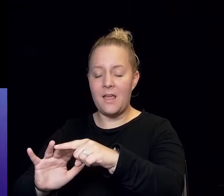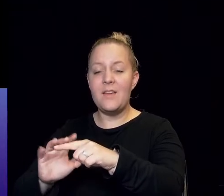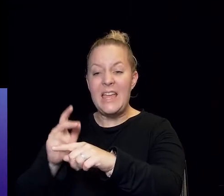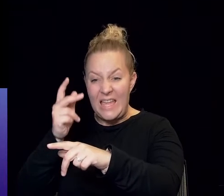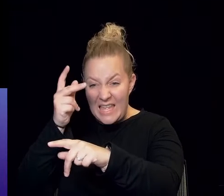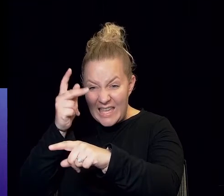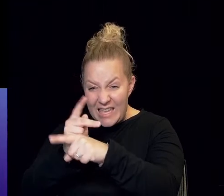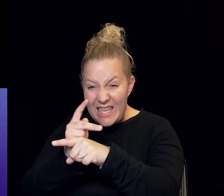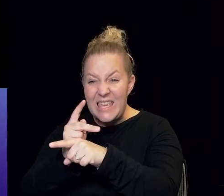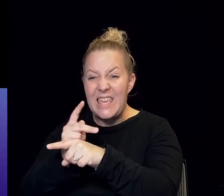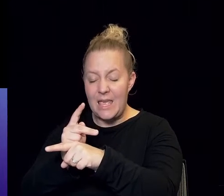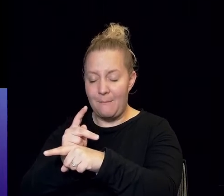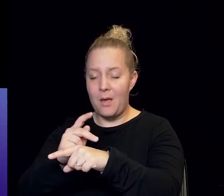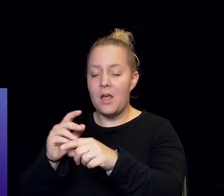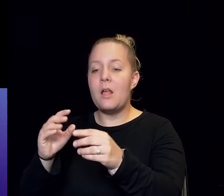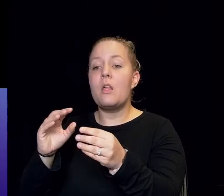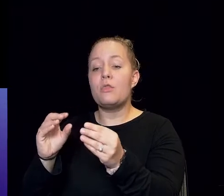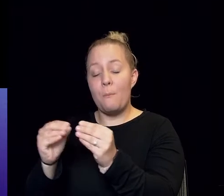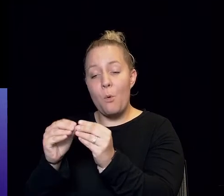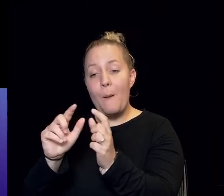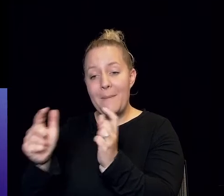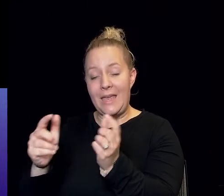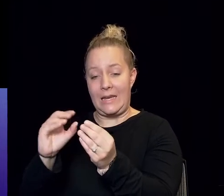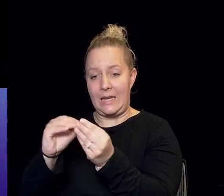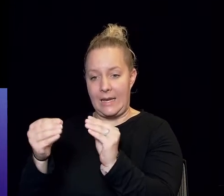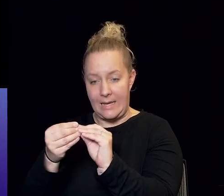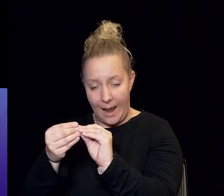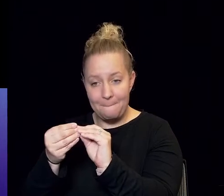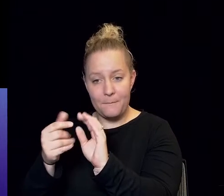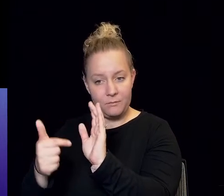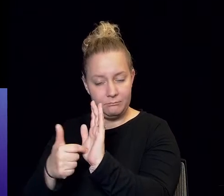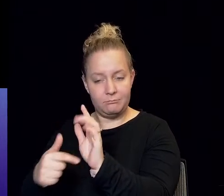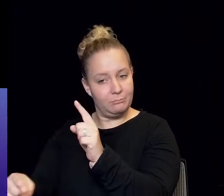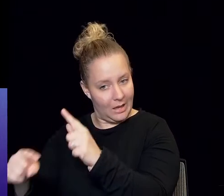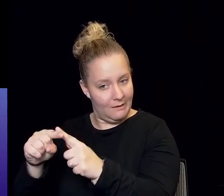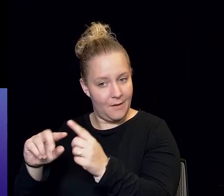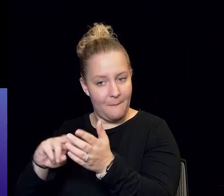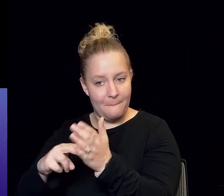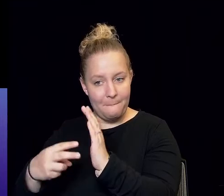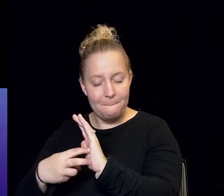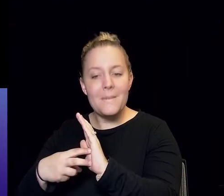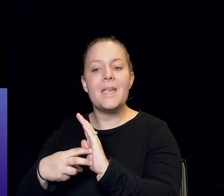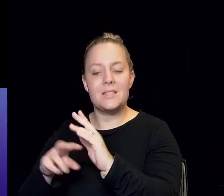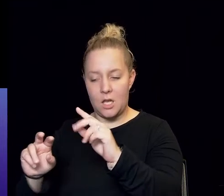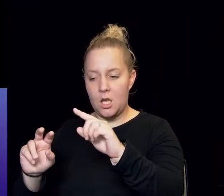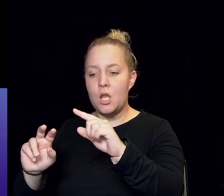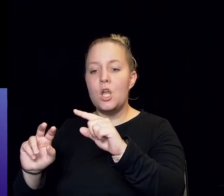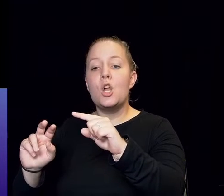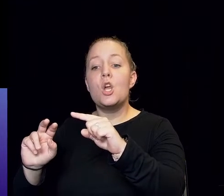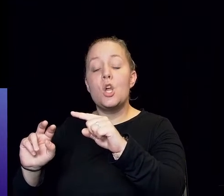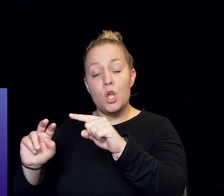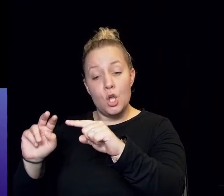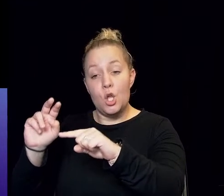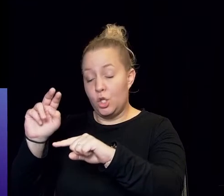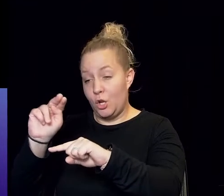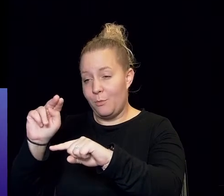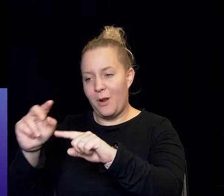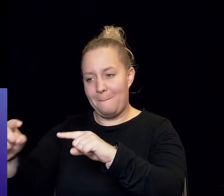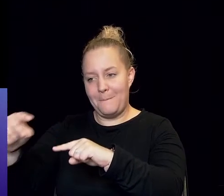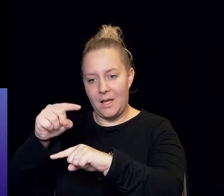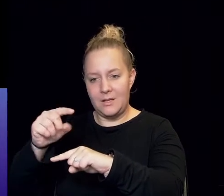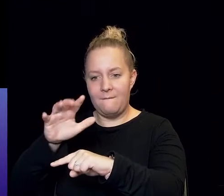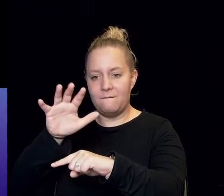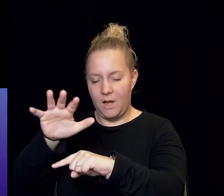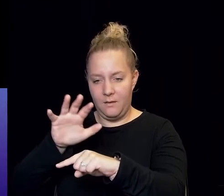number. In this case, 9 is the bigger number, and it was positive, so my numerator will be positive. And so now I have a fraction of a positive, 5 over